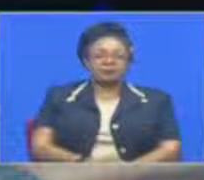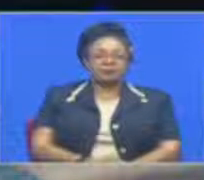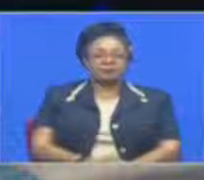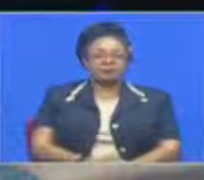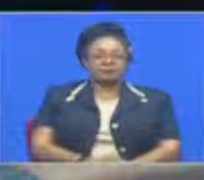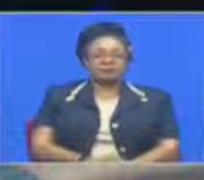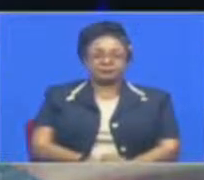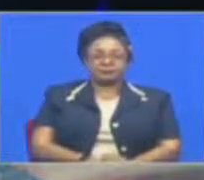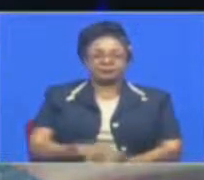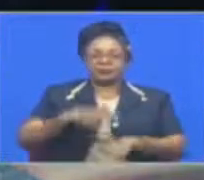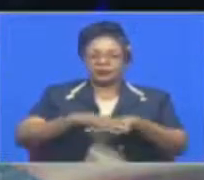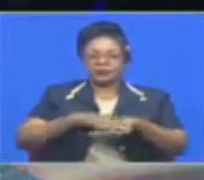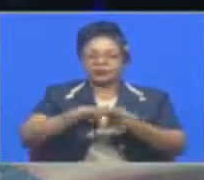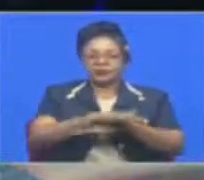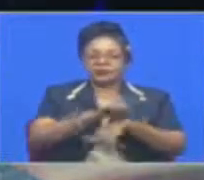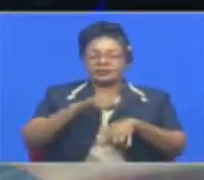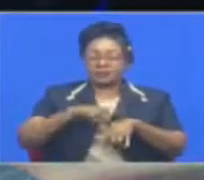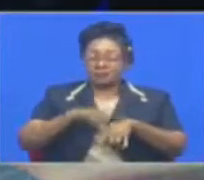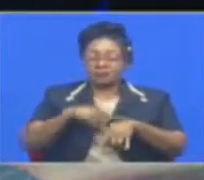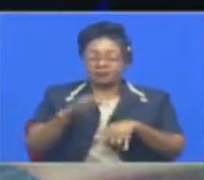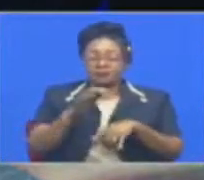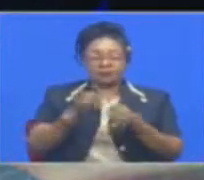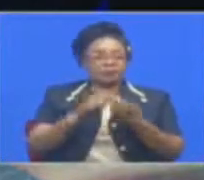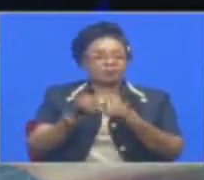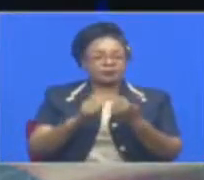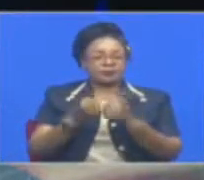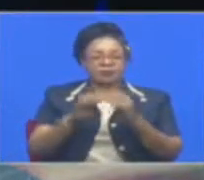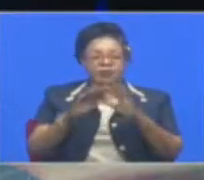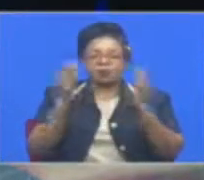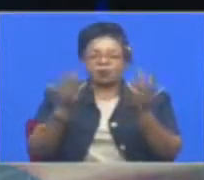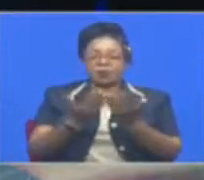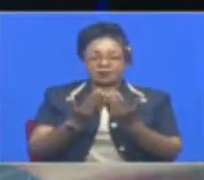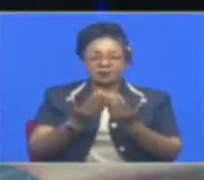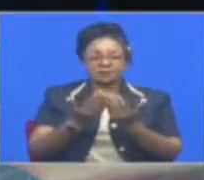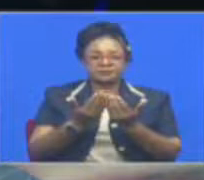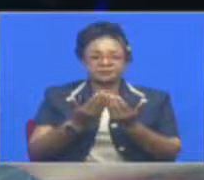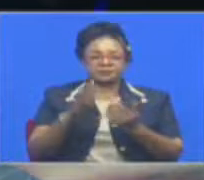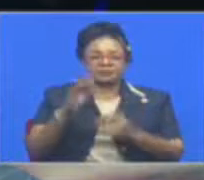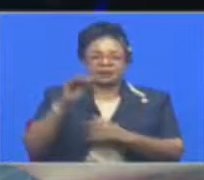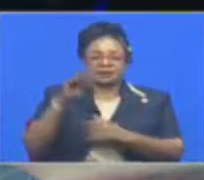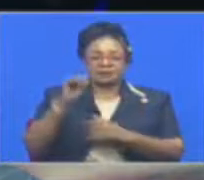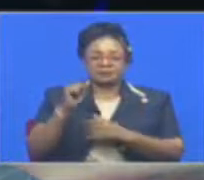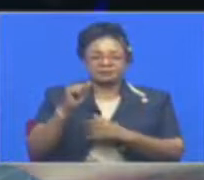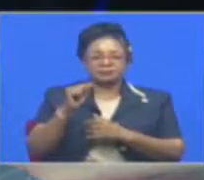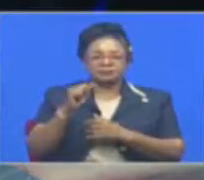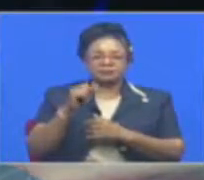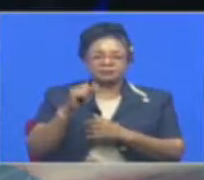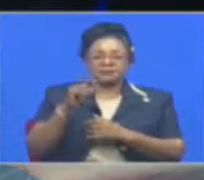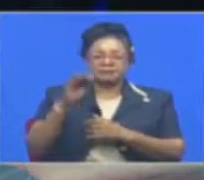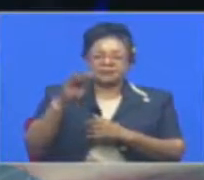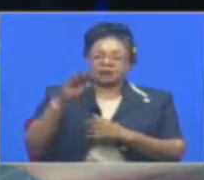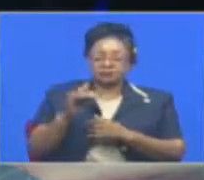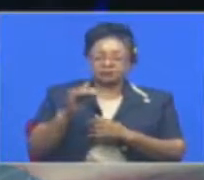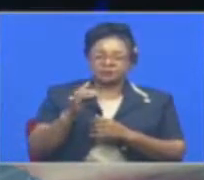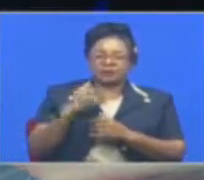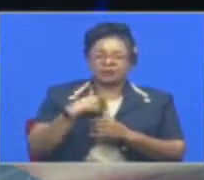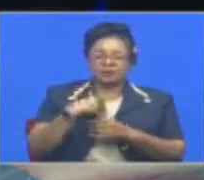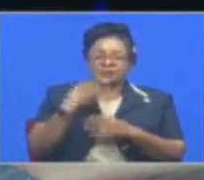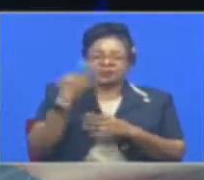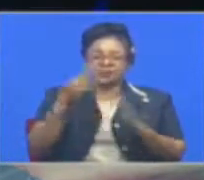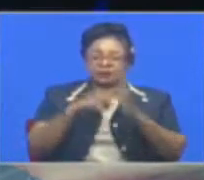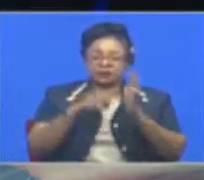A very good evening to you. Time for the latest happening in the world of sport. I'm Aida Oringa. And BIDCO United picked up 3 points after